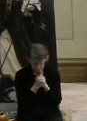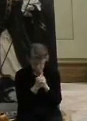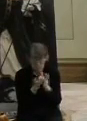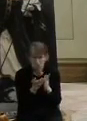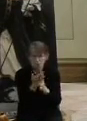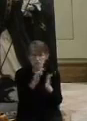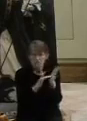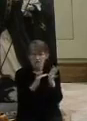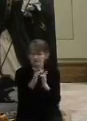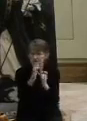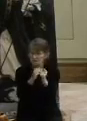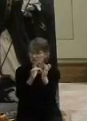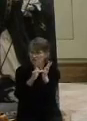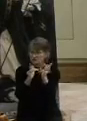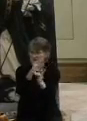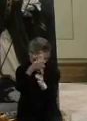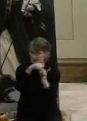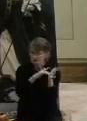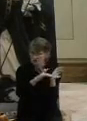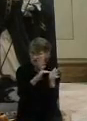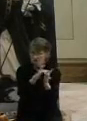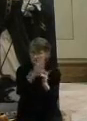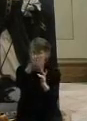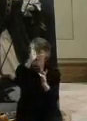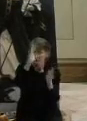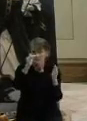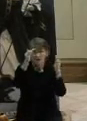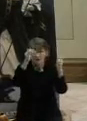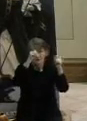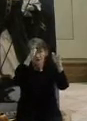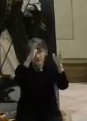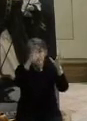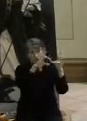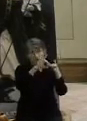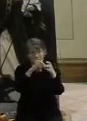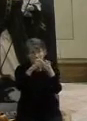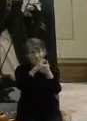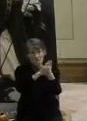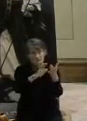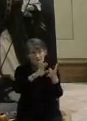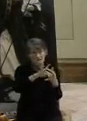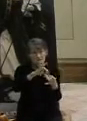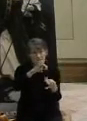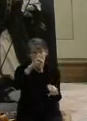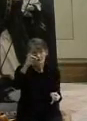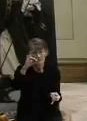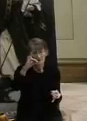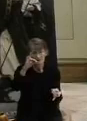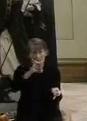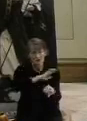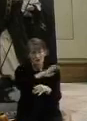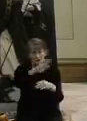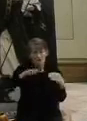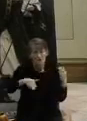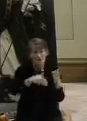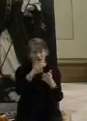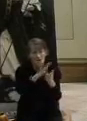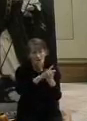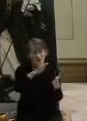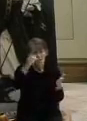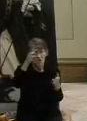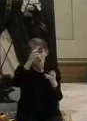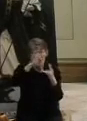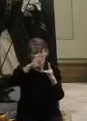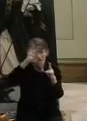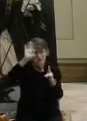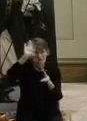Through him and with him and in him, O God, Almighty Father, in the unity of the Holy Spirit,